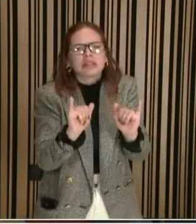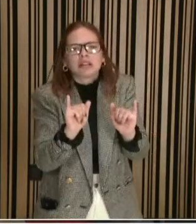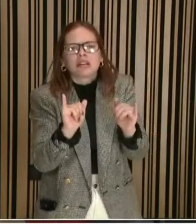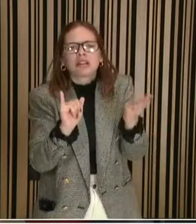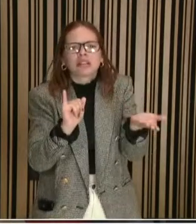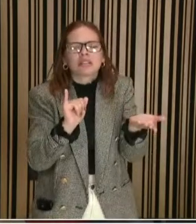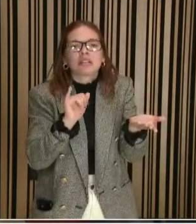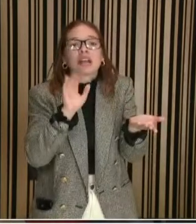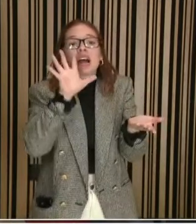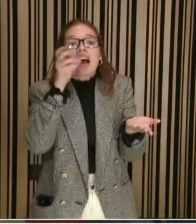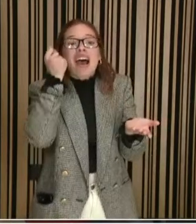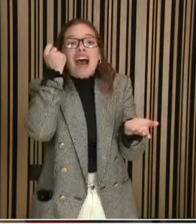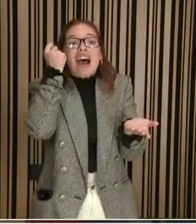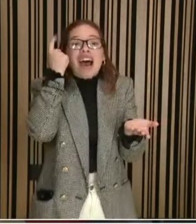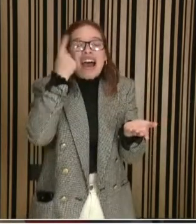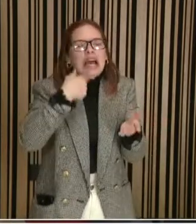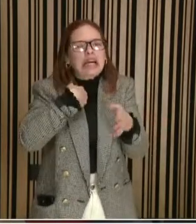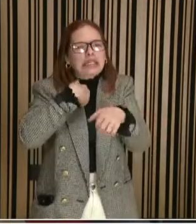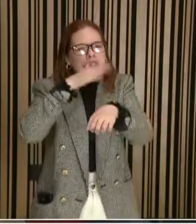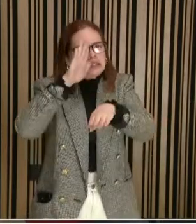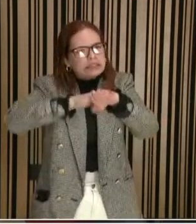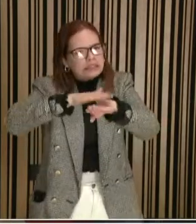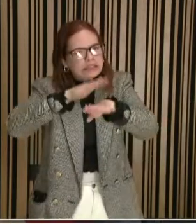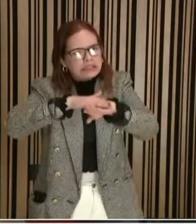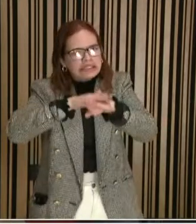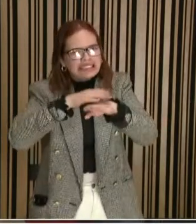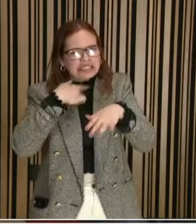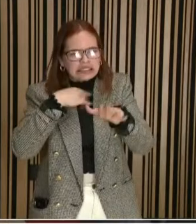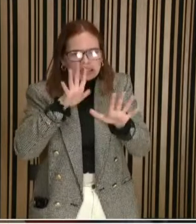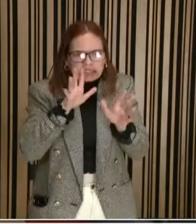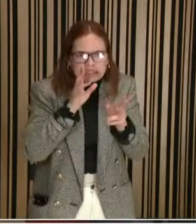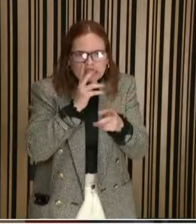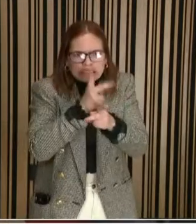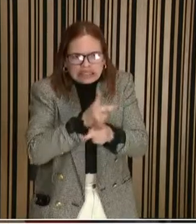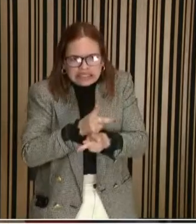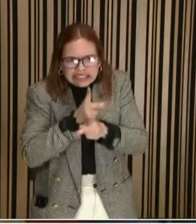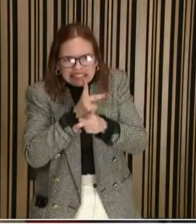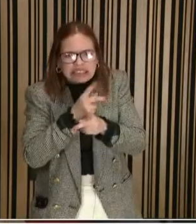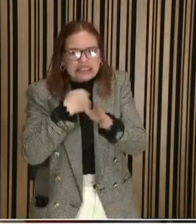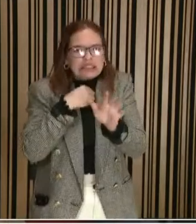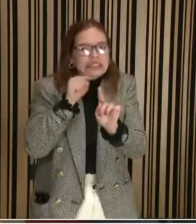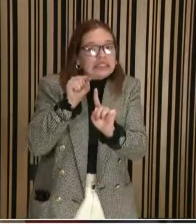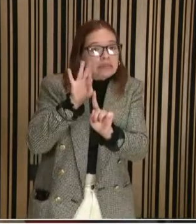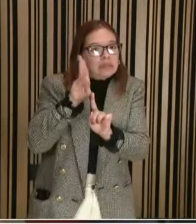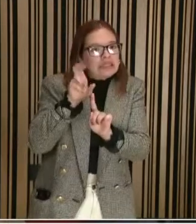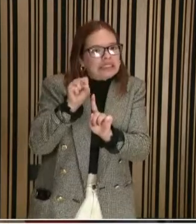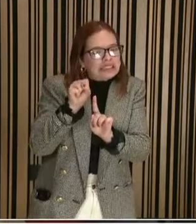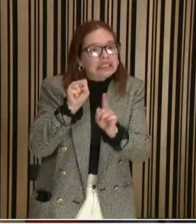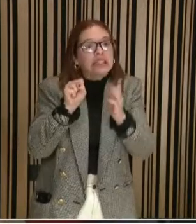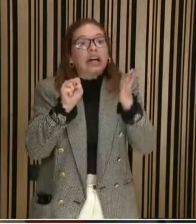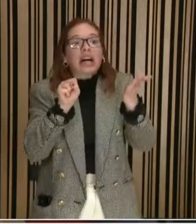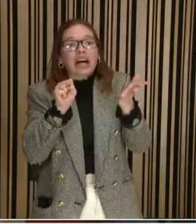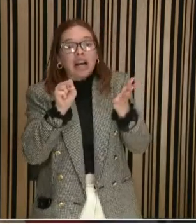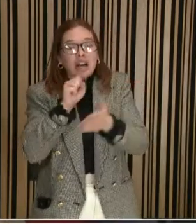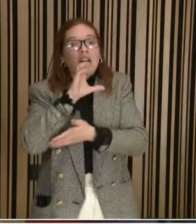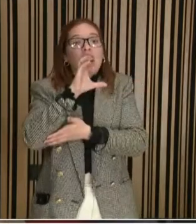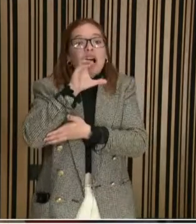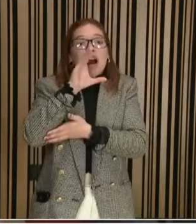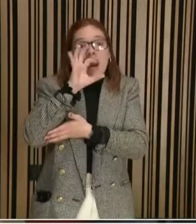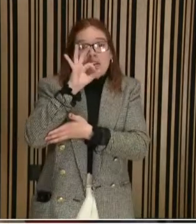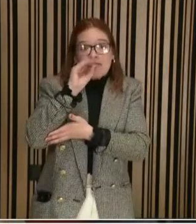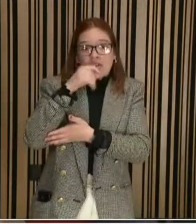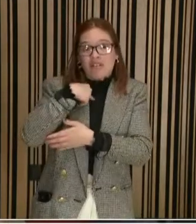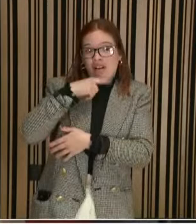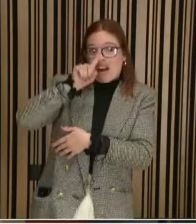cautionary remarks about that. Number one, and I've asked the CFO to update his